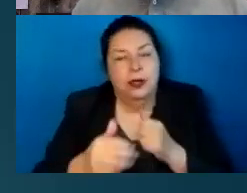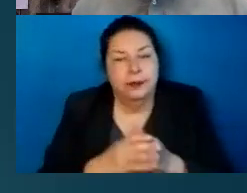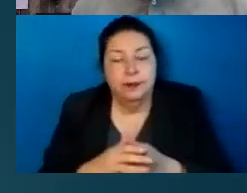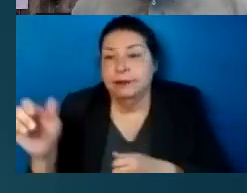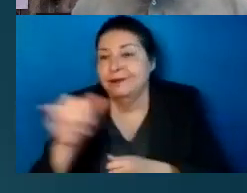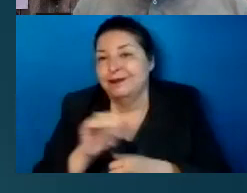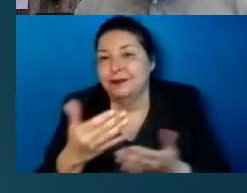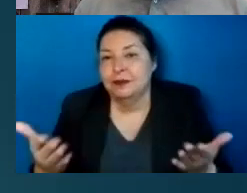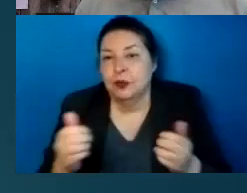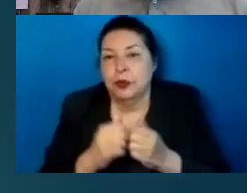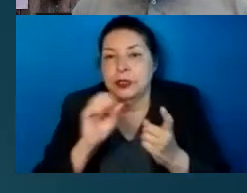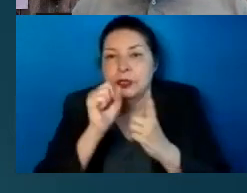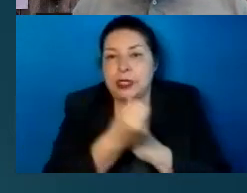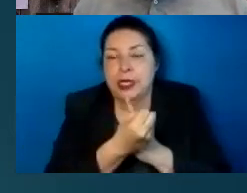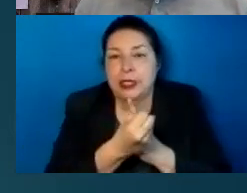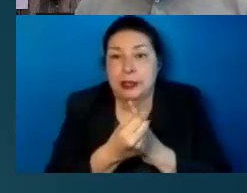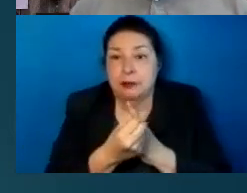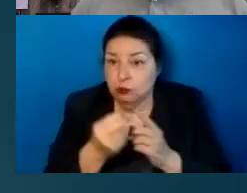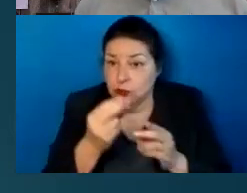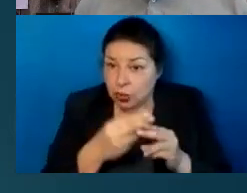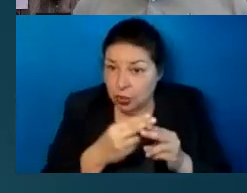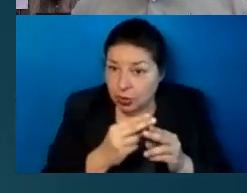in society. They're called laws.